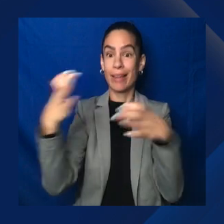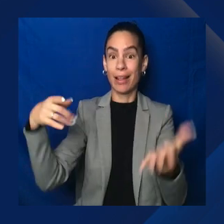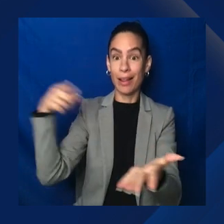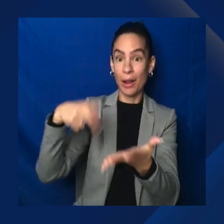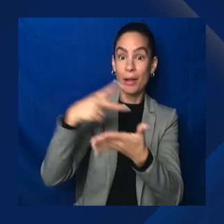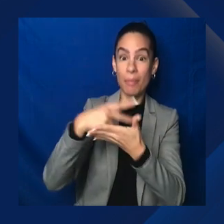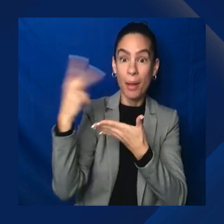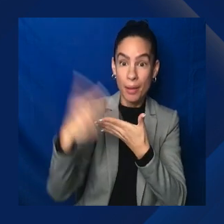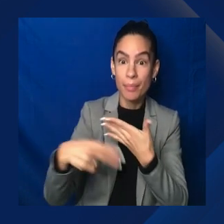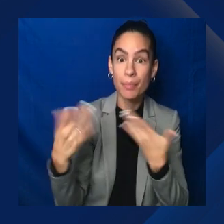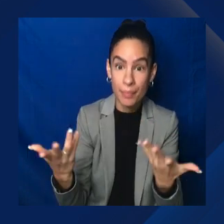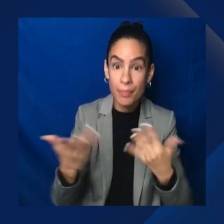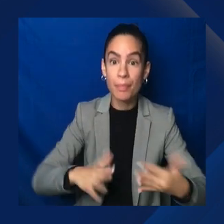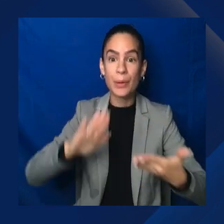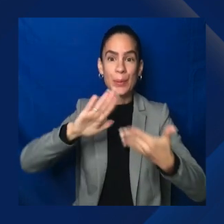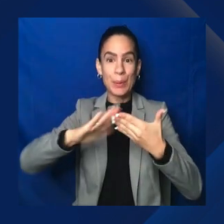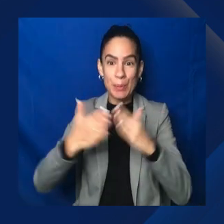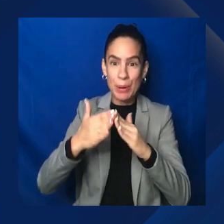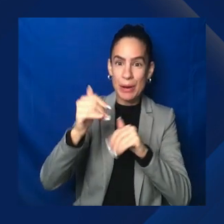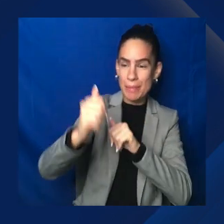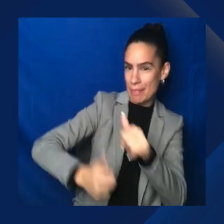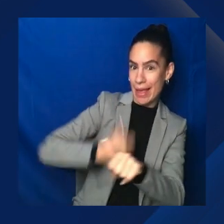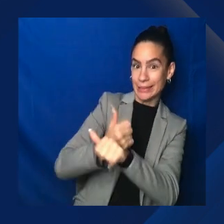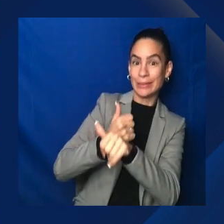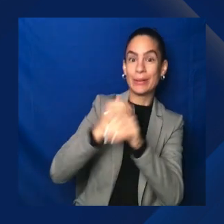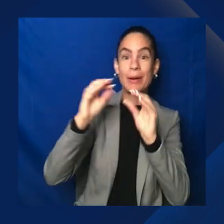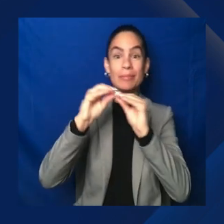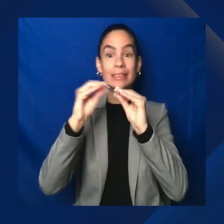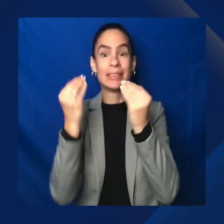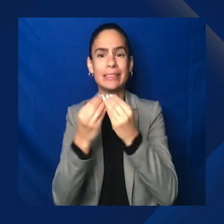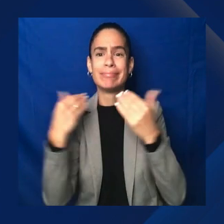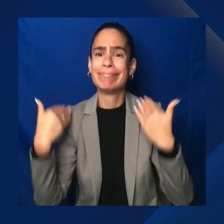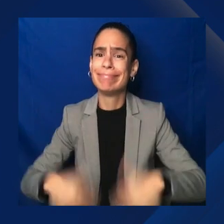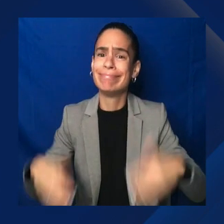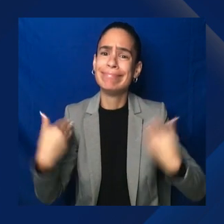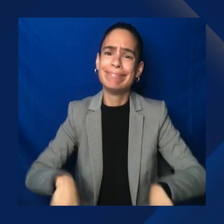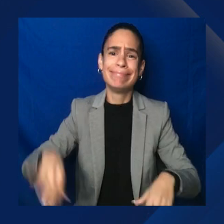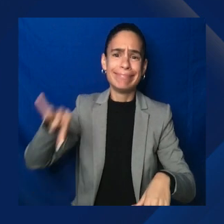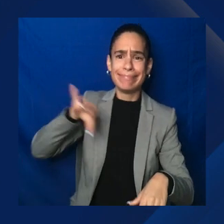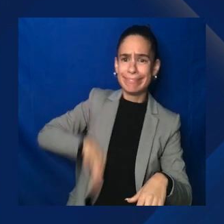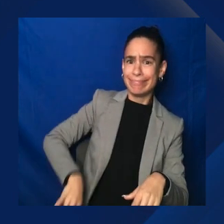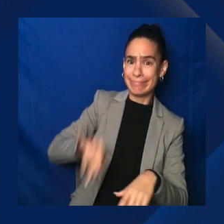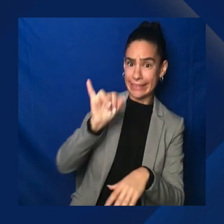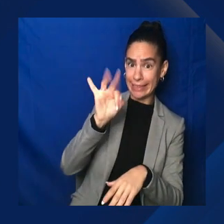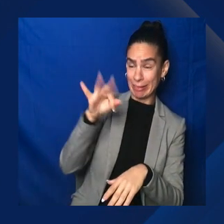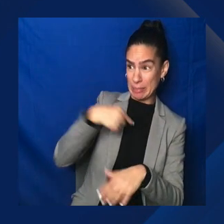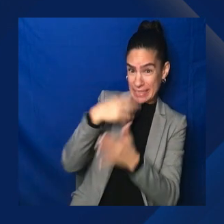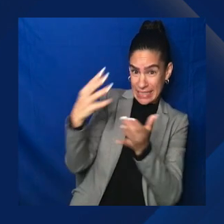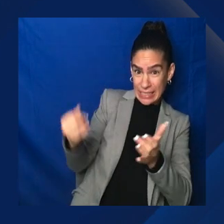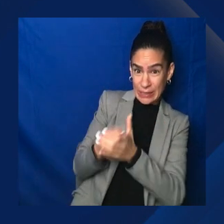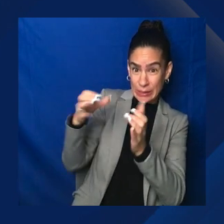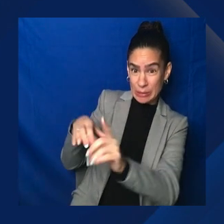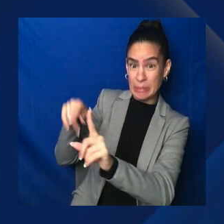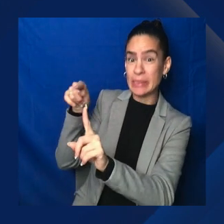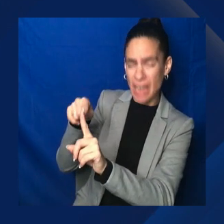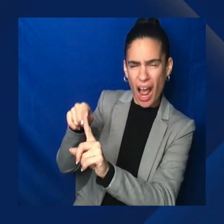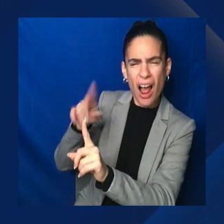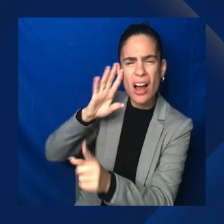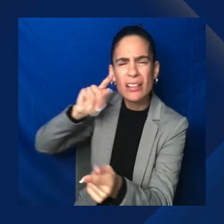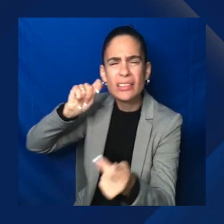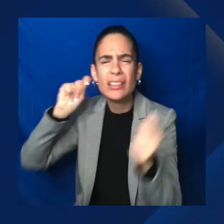organizations, if we do that, we can change the outlook for America's birthing people. We can improve